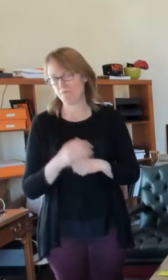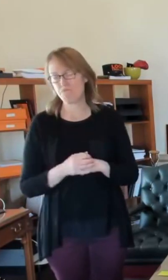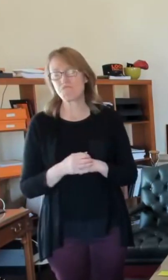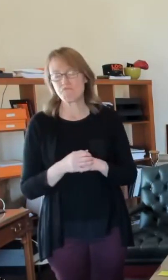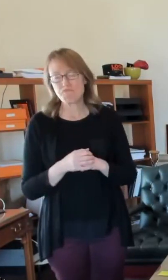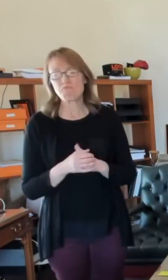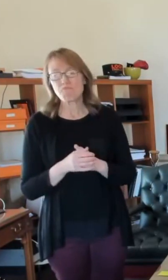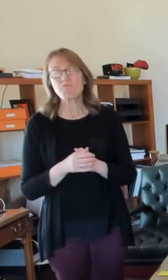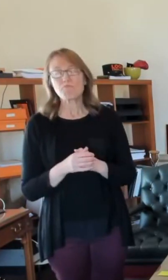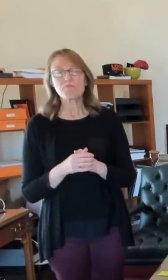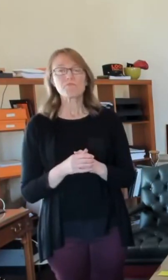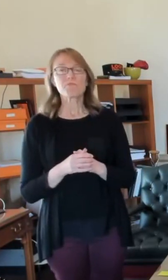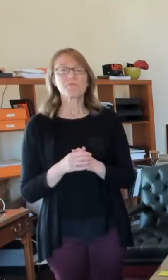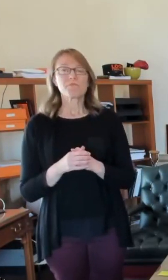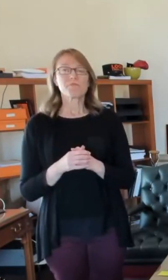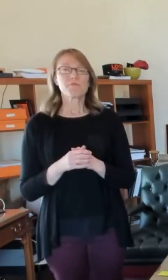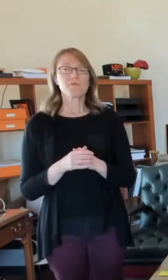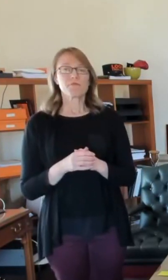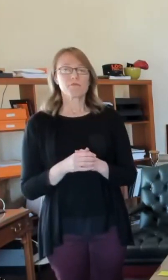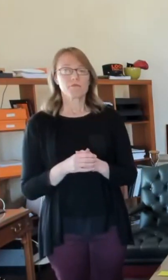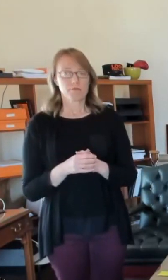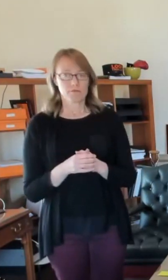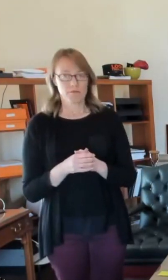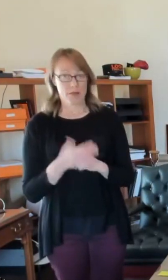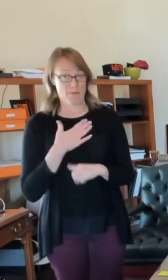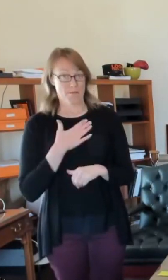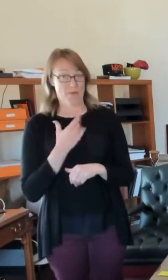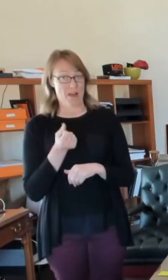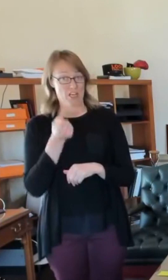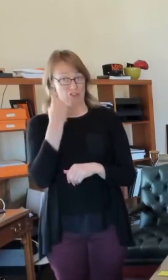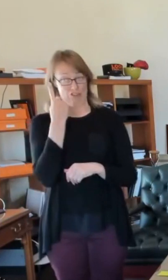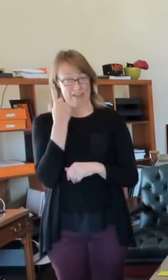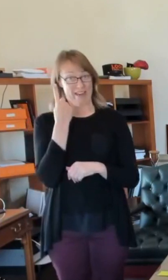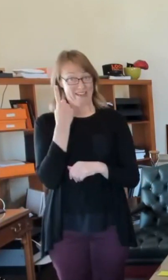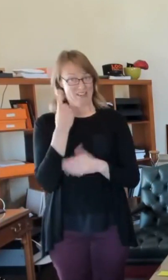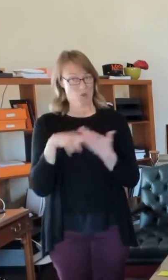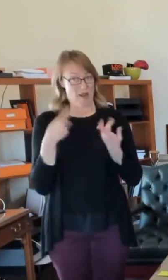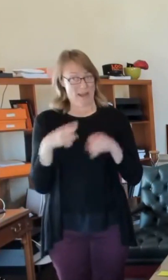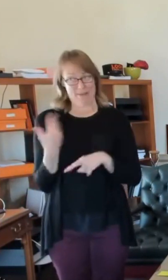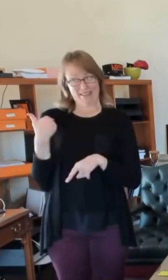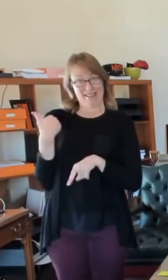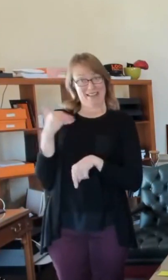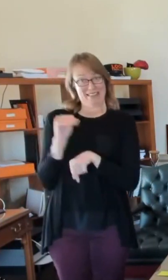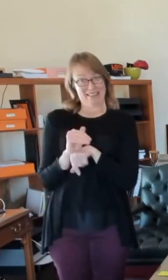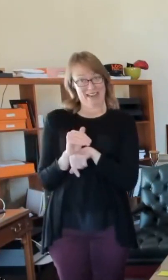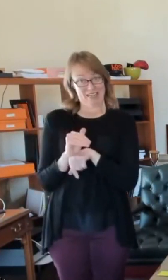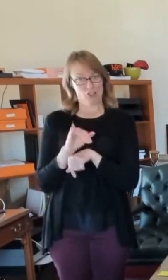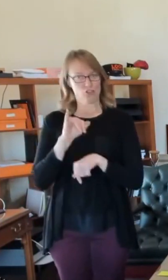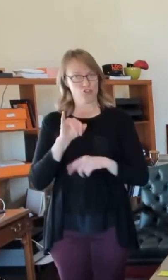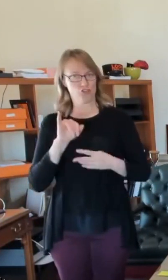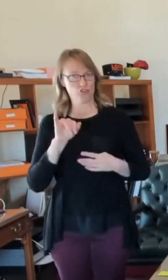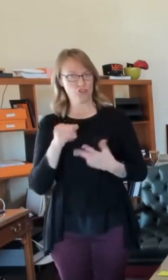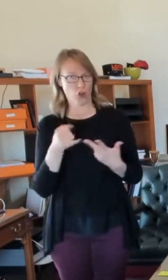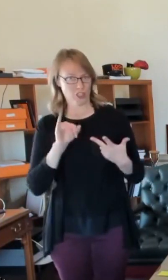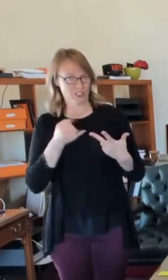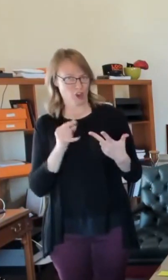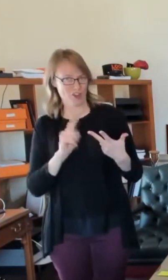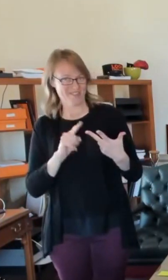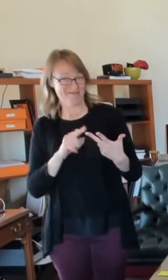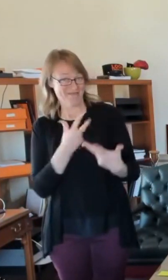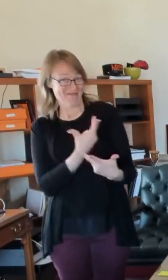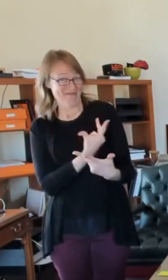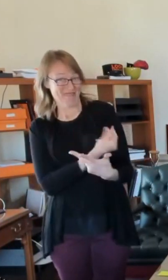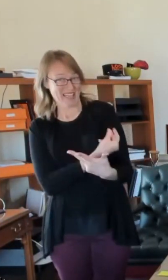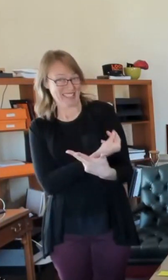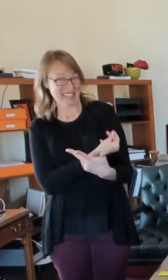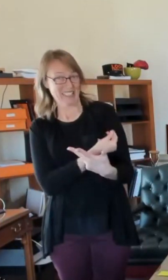It's my understanding that last night the Johnson & Johnson vaccine began being shipped. Whether it's